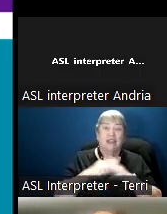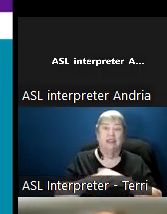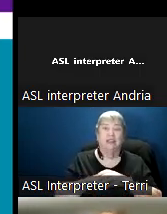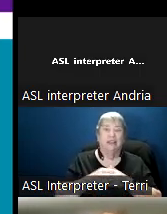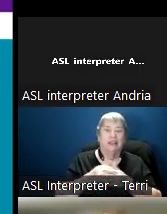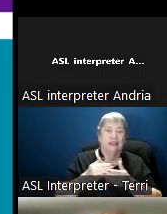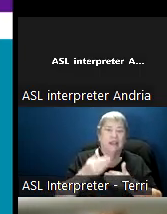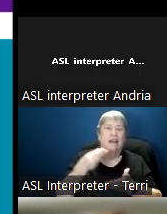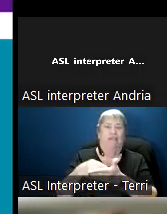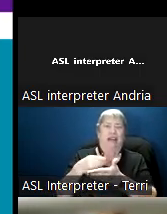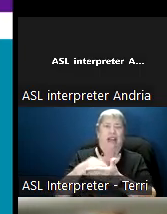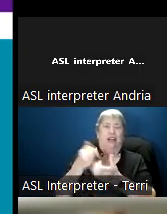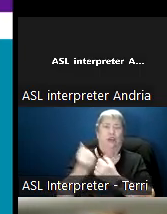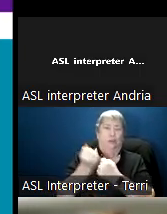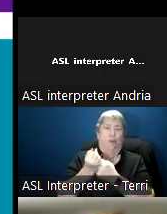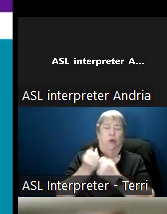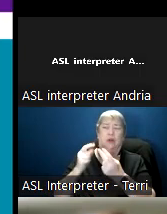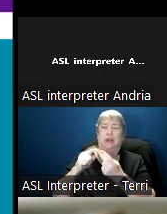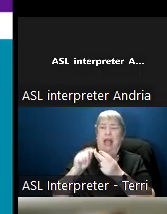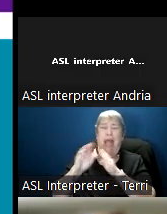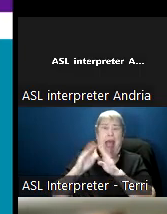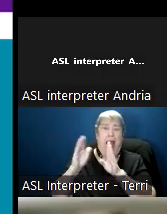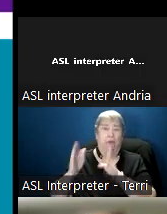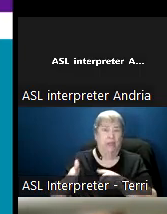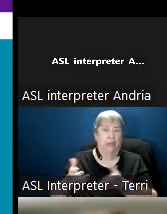is huge. Housing is huge.